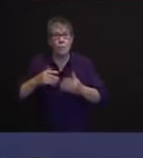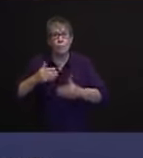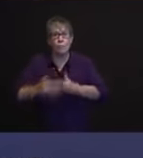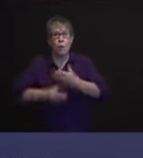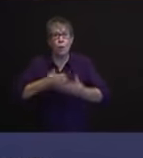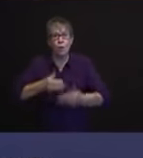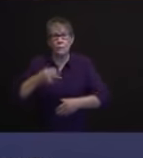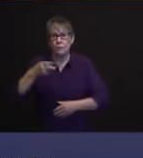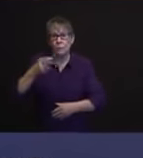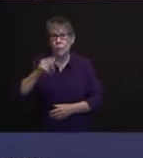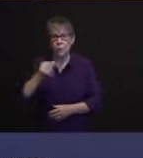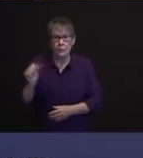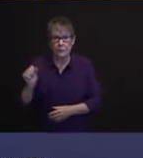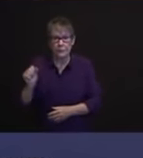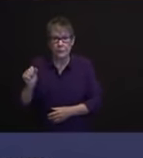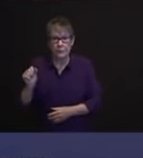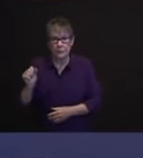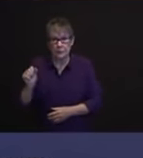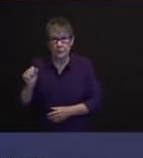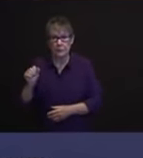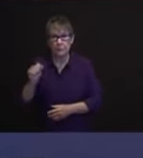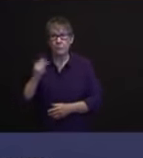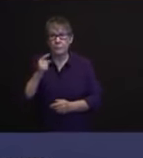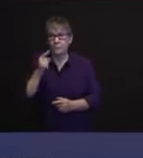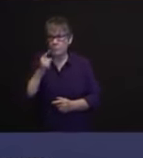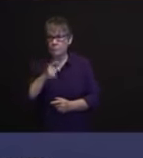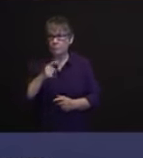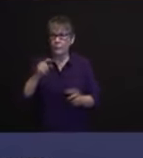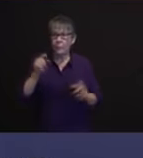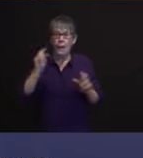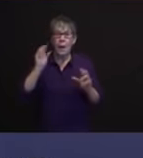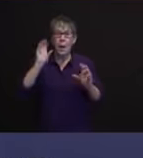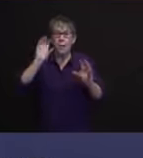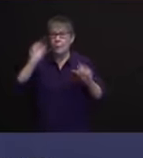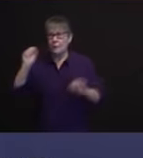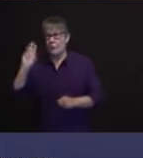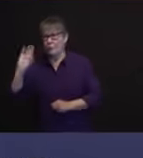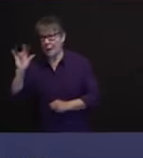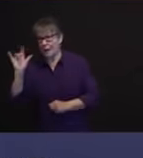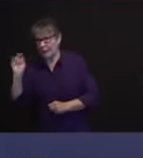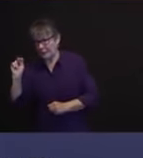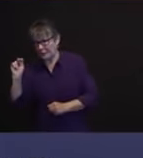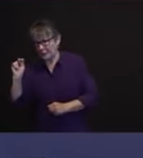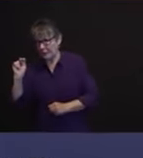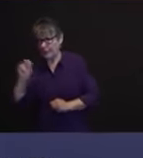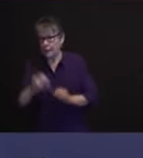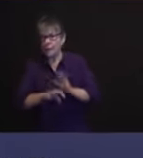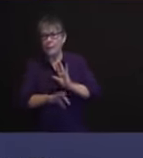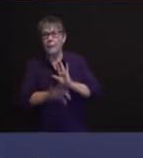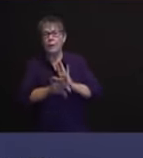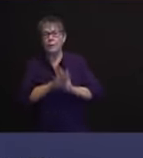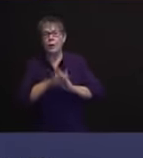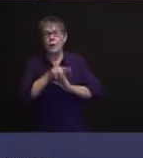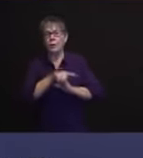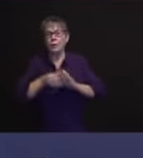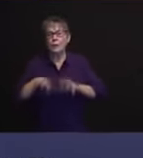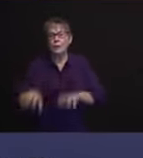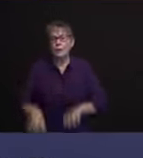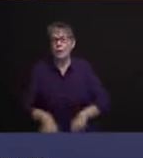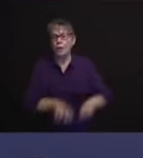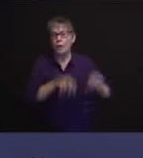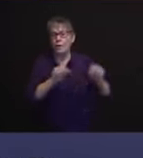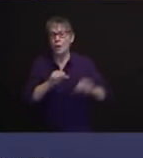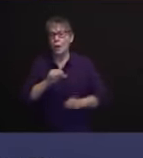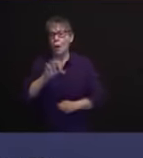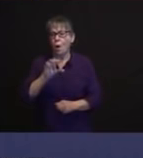by President-elect Joe Biden to oversee the Office of Management and Budget, OMB, for the country, which is an incredibly